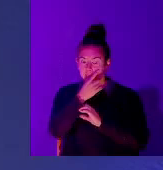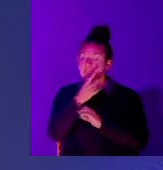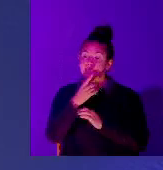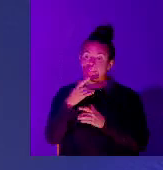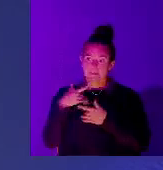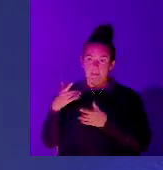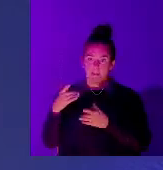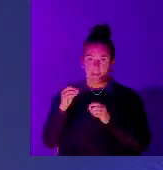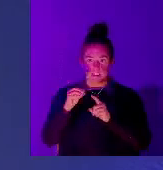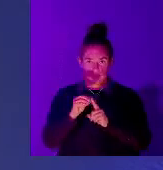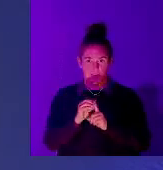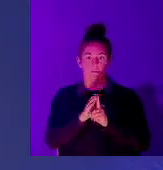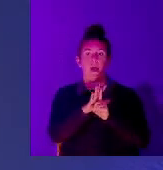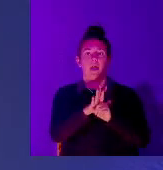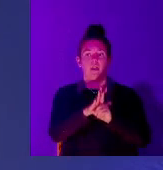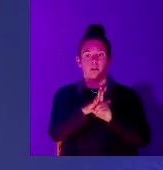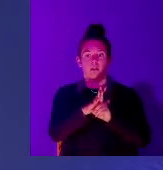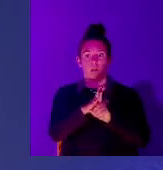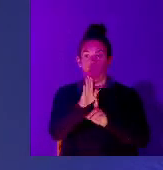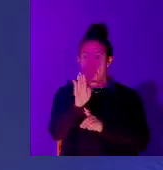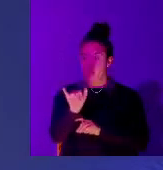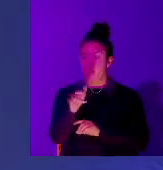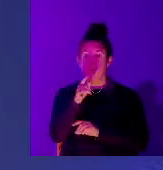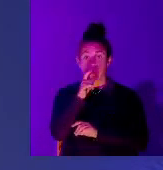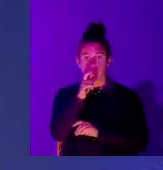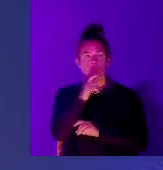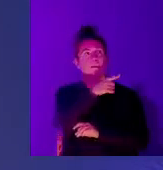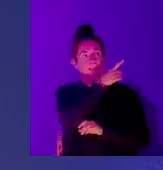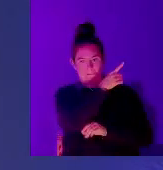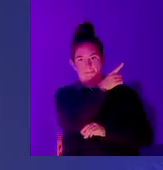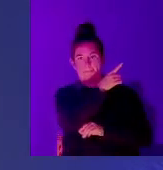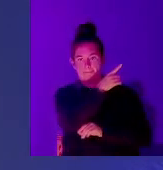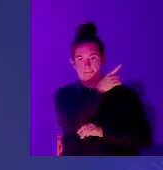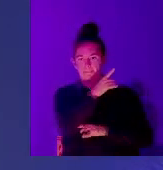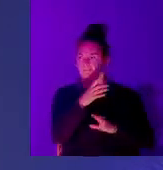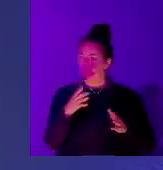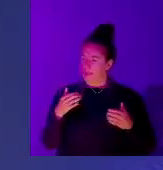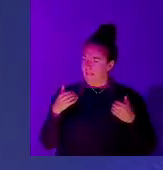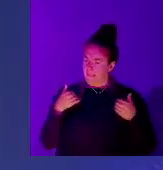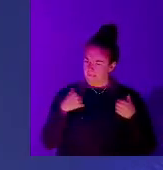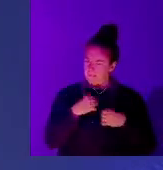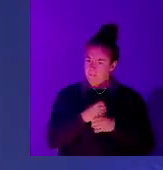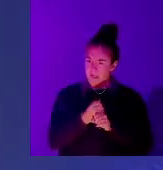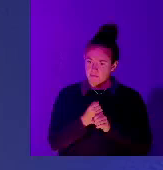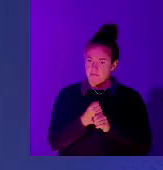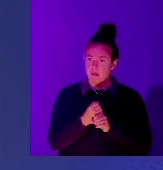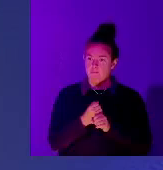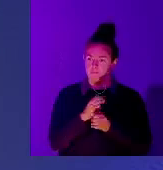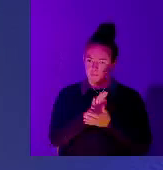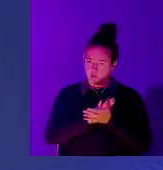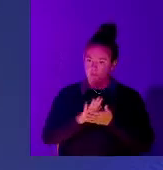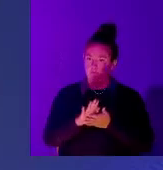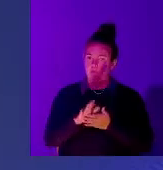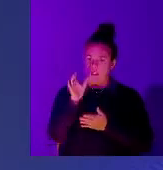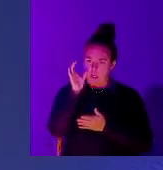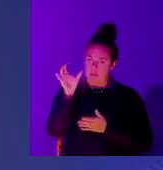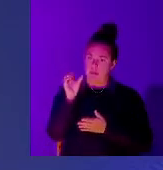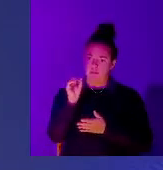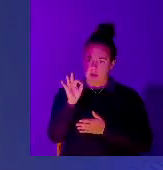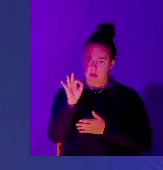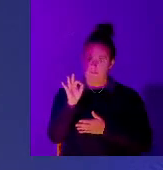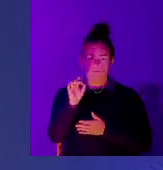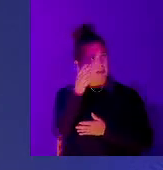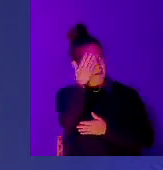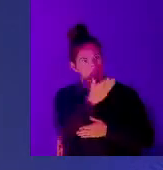love God more? Has it purified my concept of His being? Has it magnified Him in my